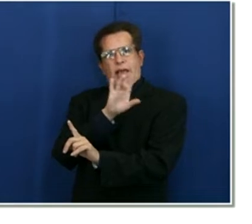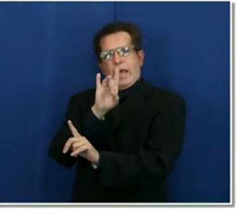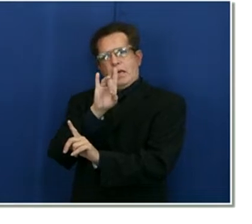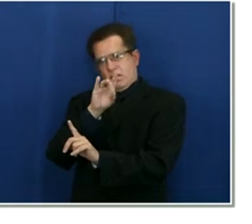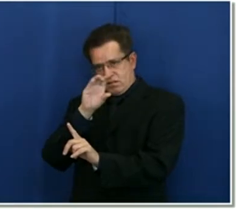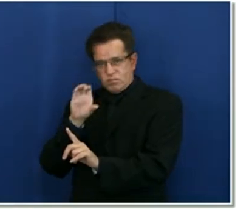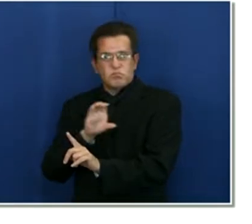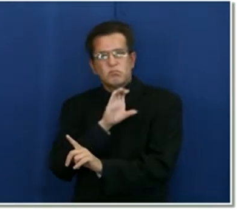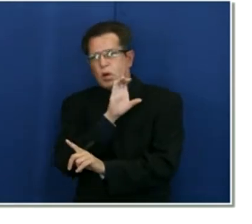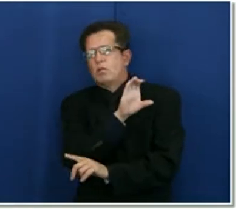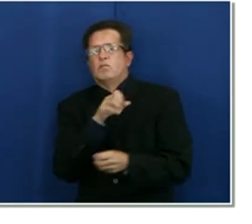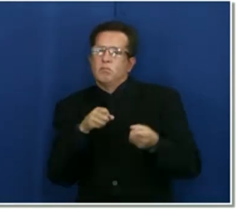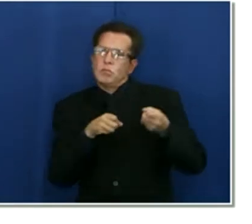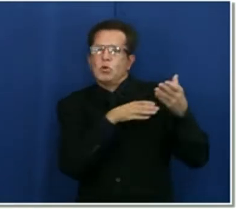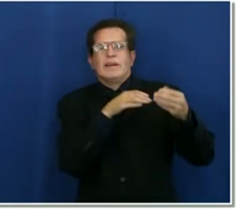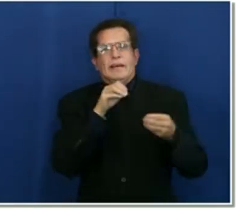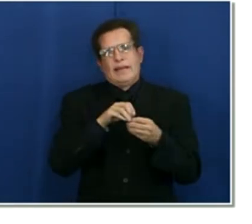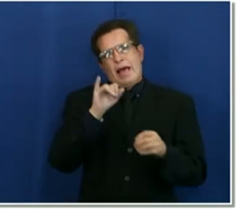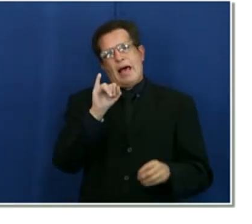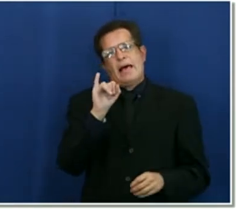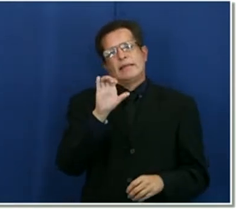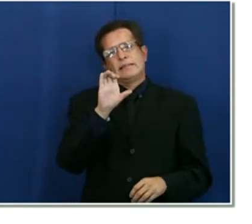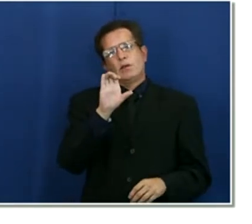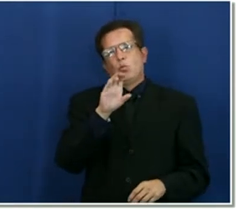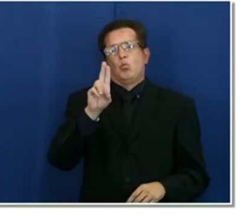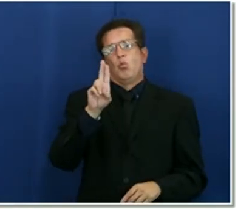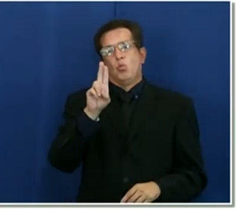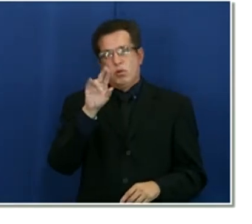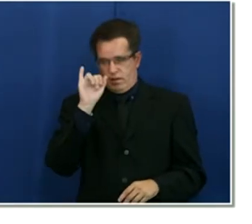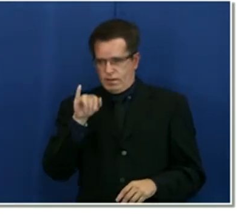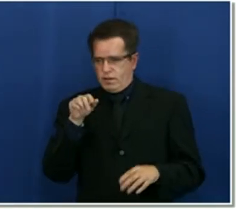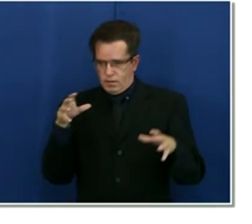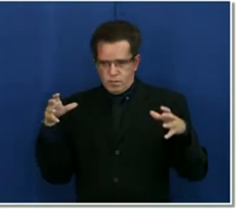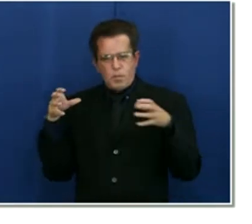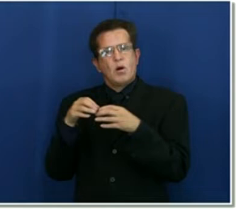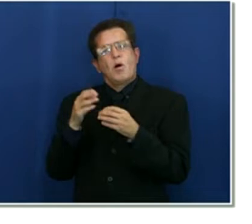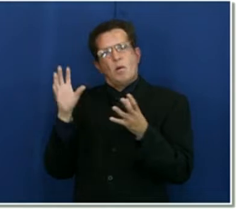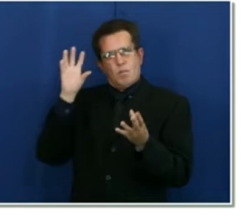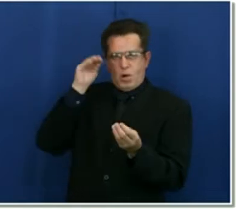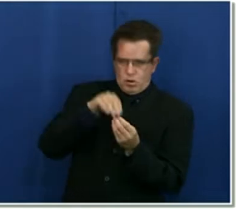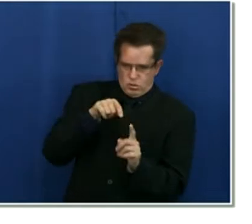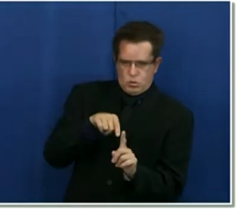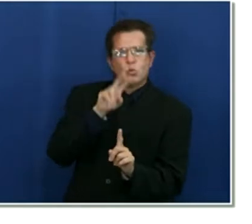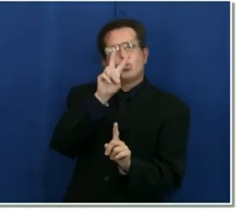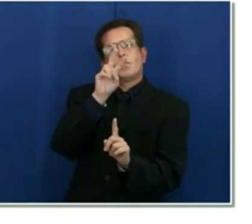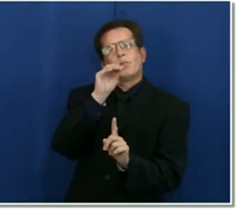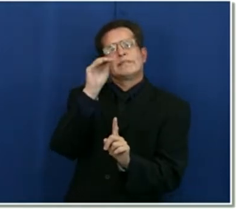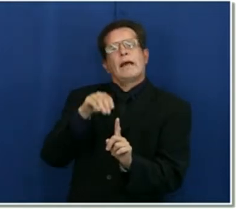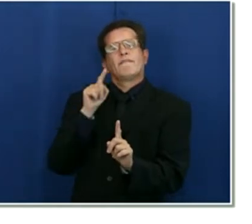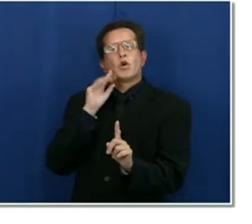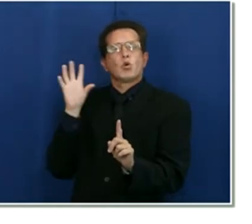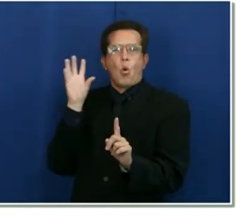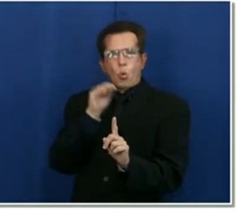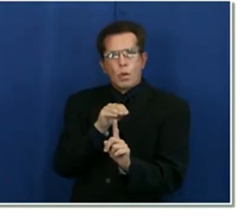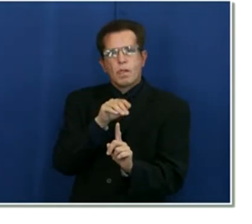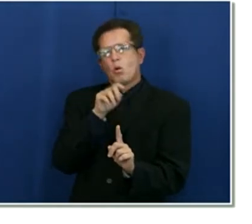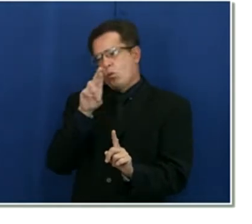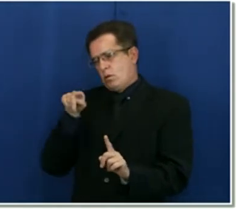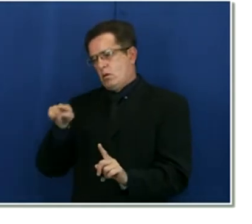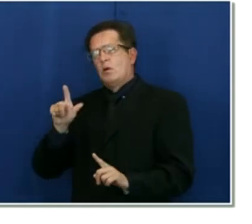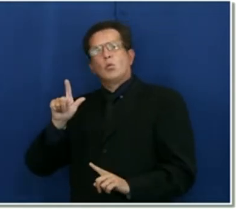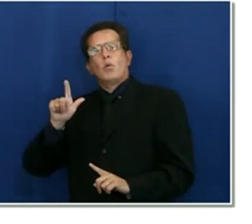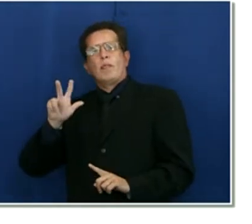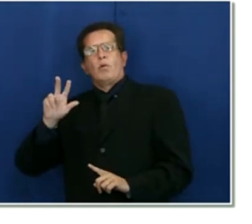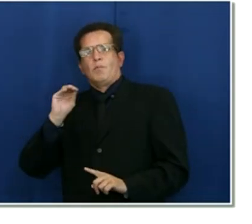to the ICU, and this ICU number is approximately 2% of the total number of cases and 23% of the